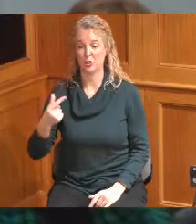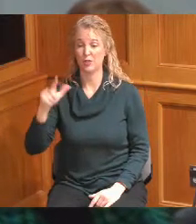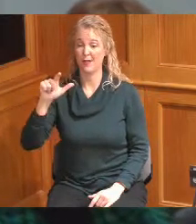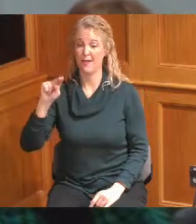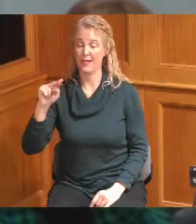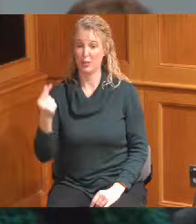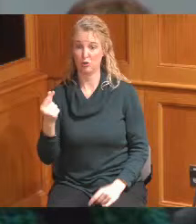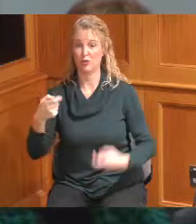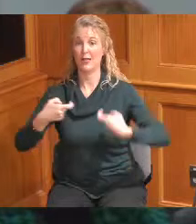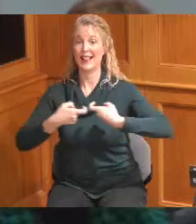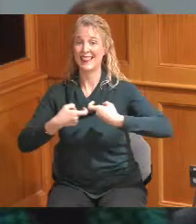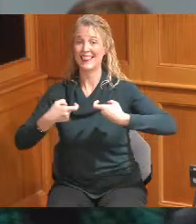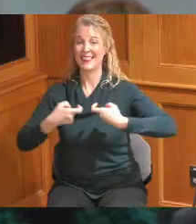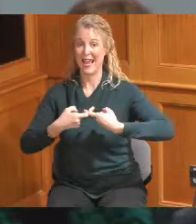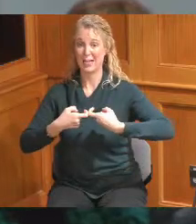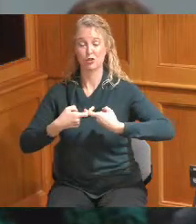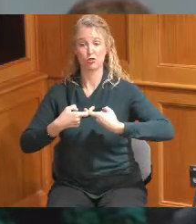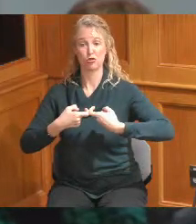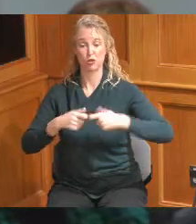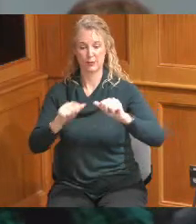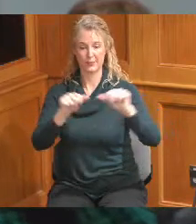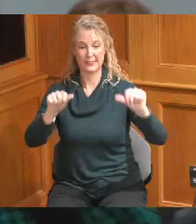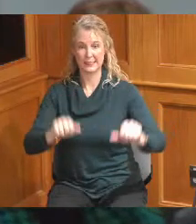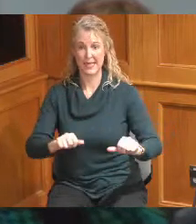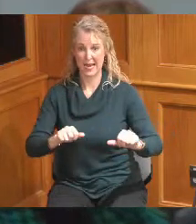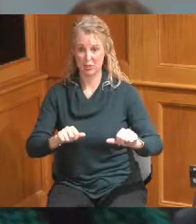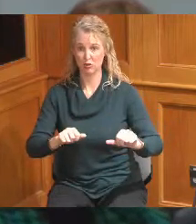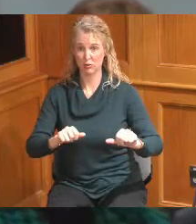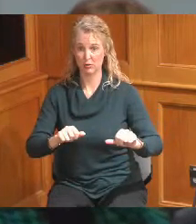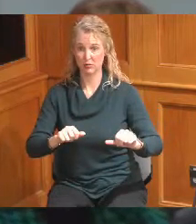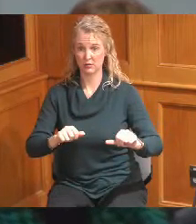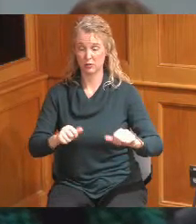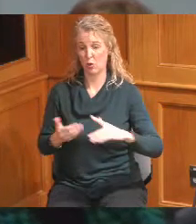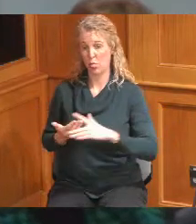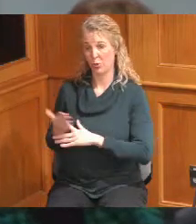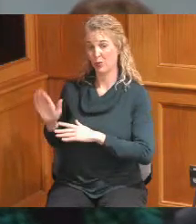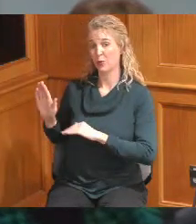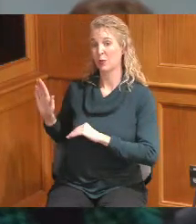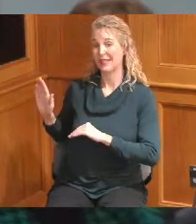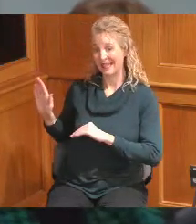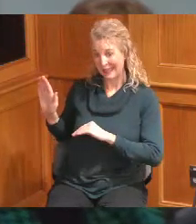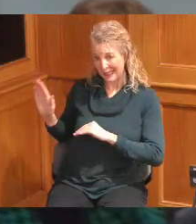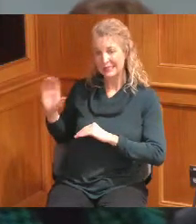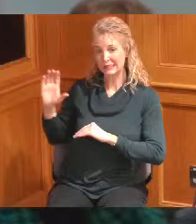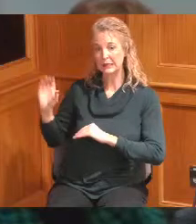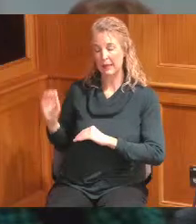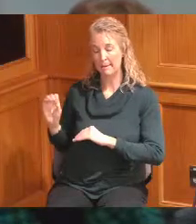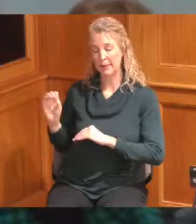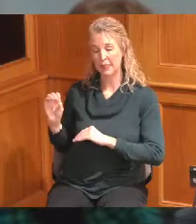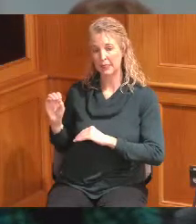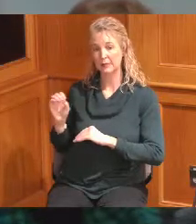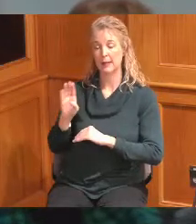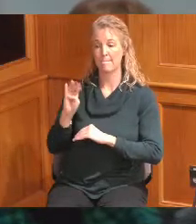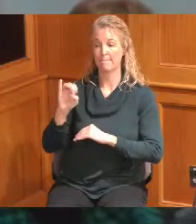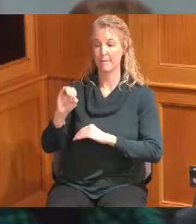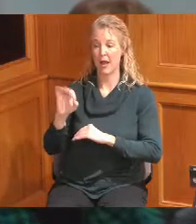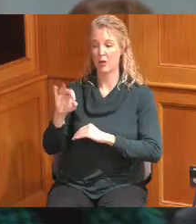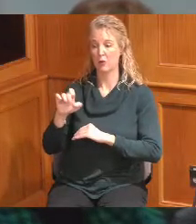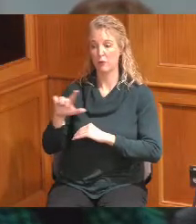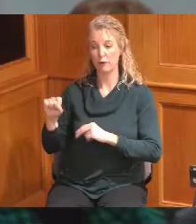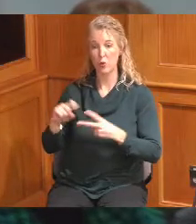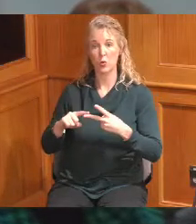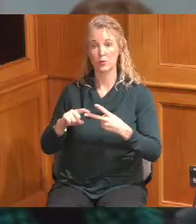LNG electrical charging stations through Hightower EV Solutions, biofuels, and